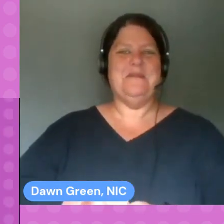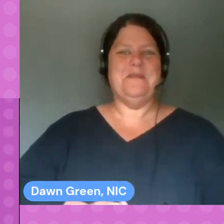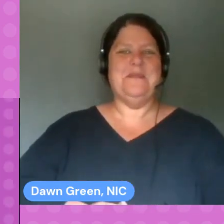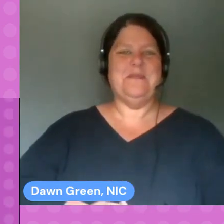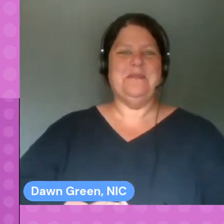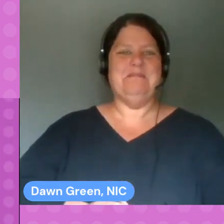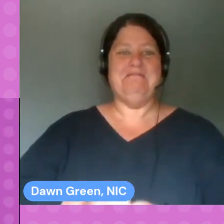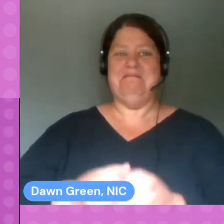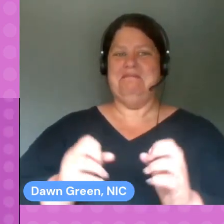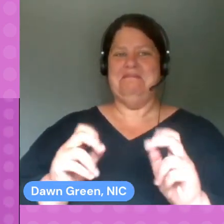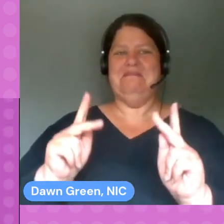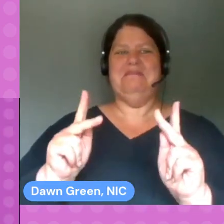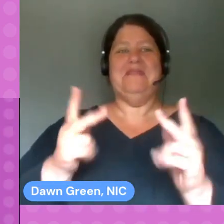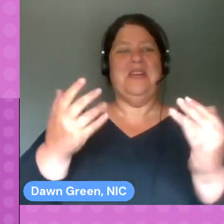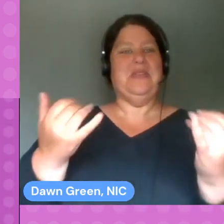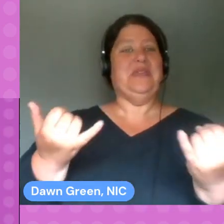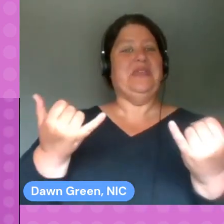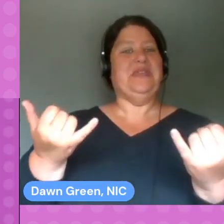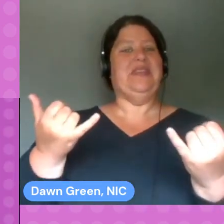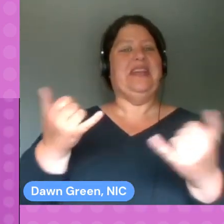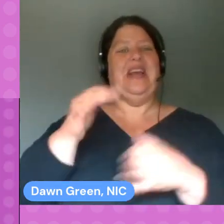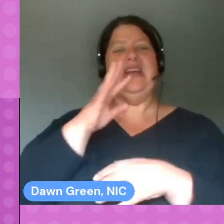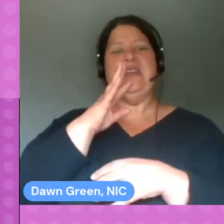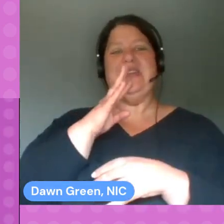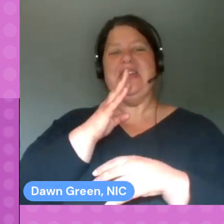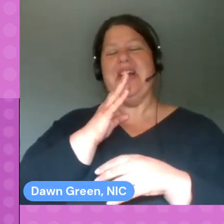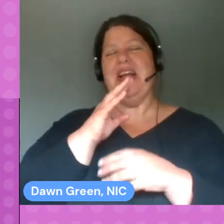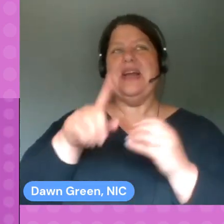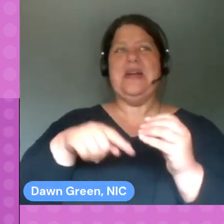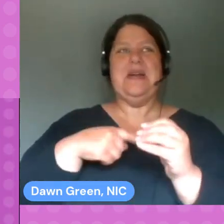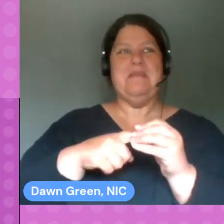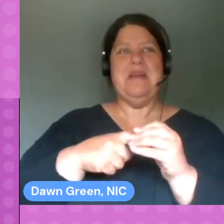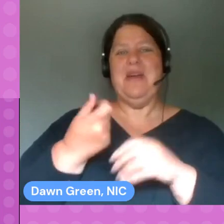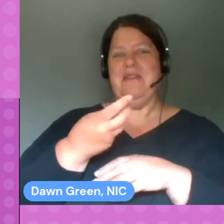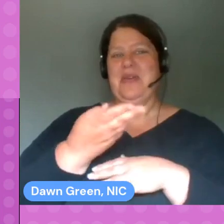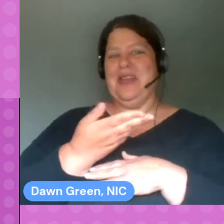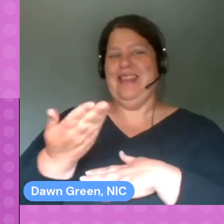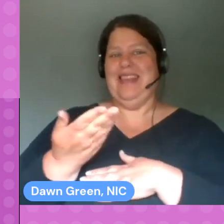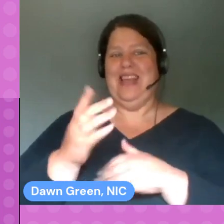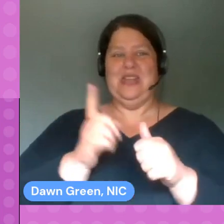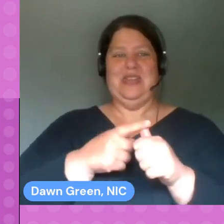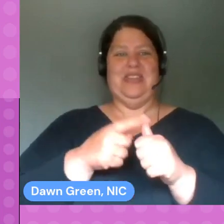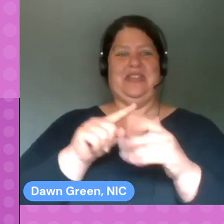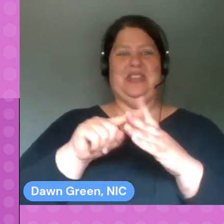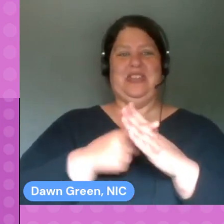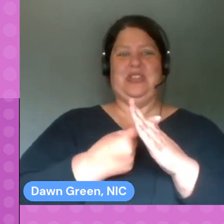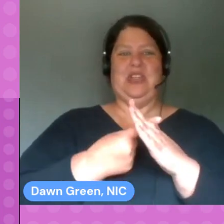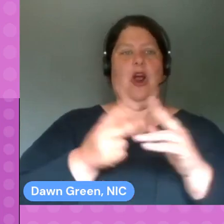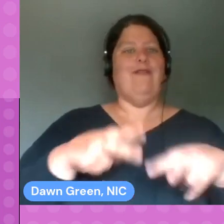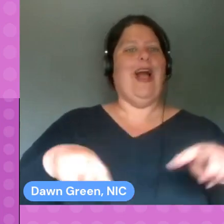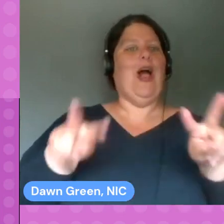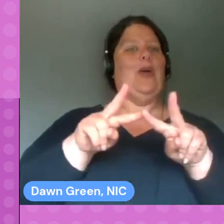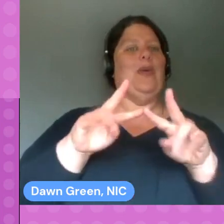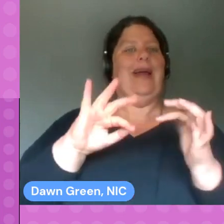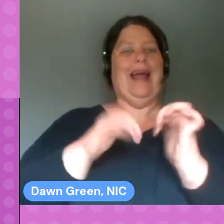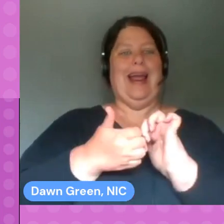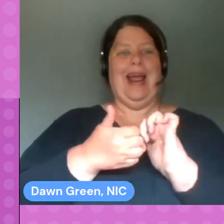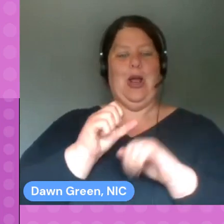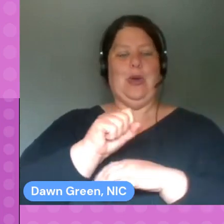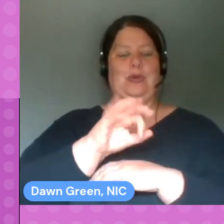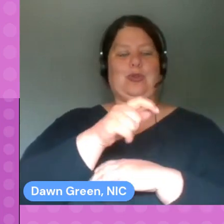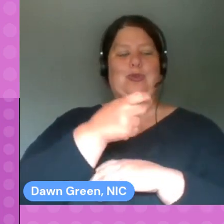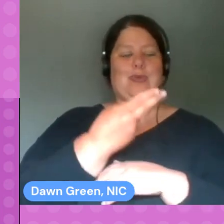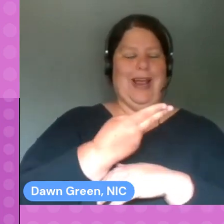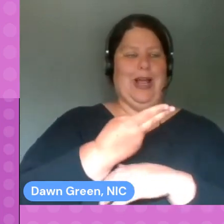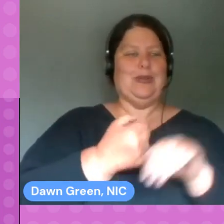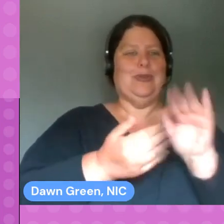Oops, here we go. Today we're going to we're just going to get through some things. We're going to start off with our values, how Scratch approaches AI. We're going to